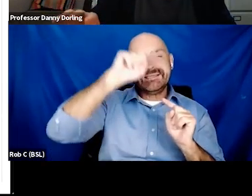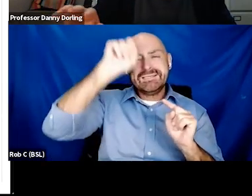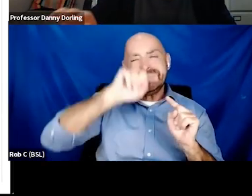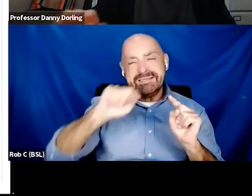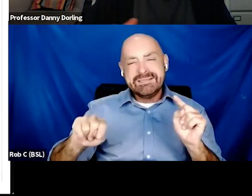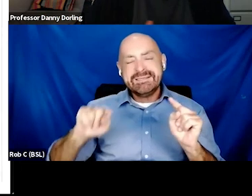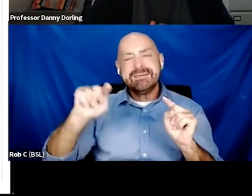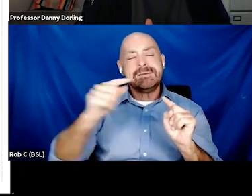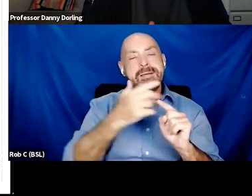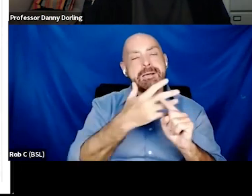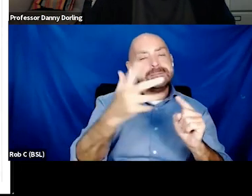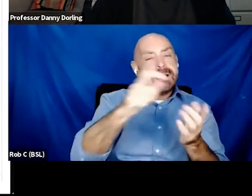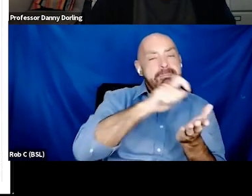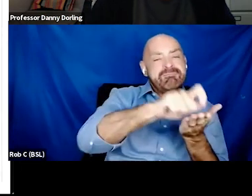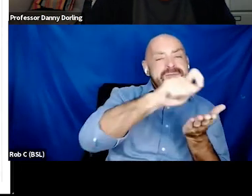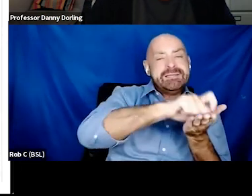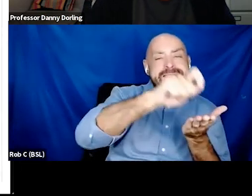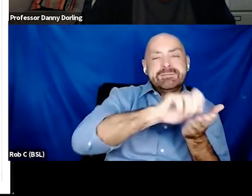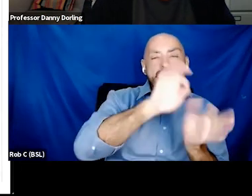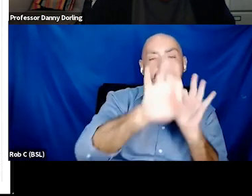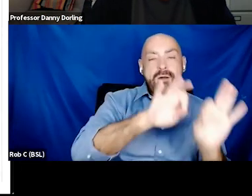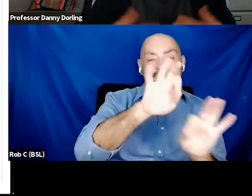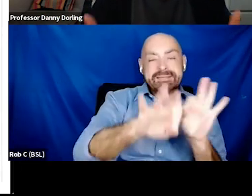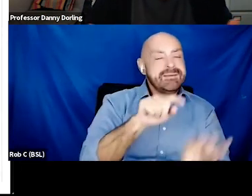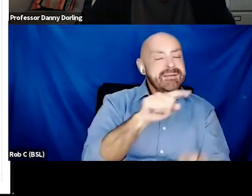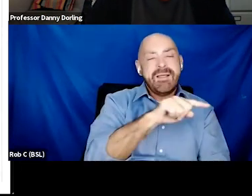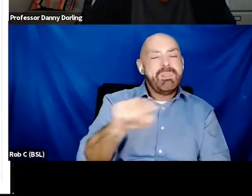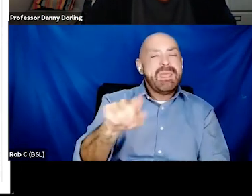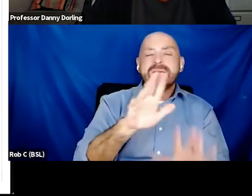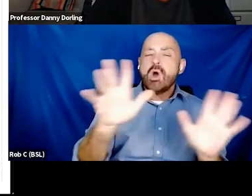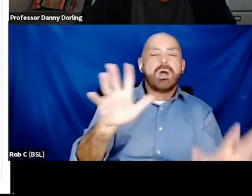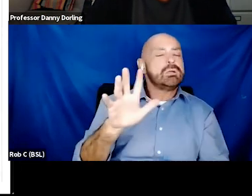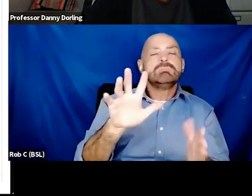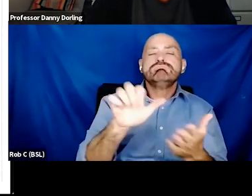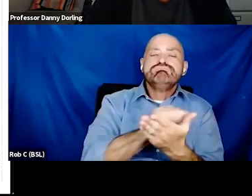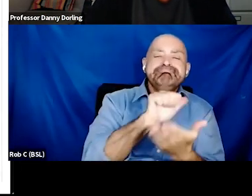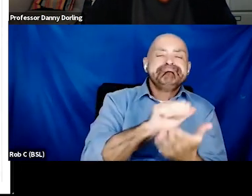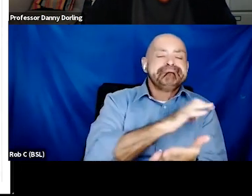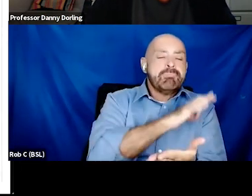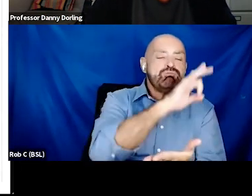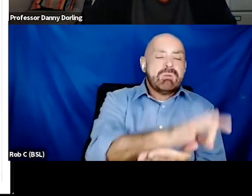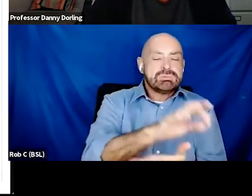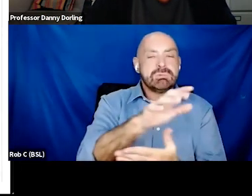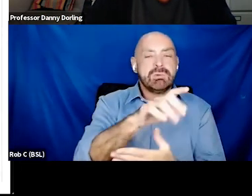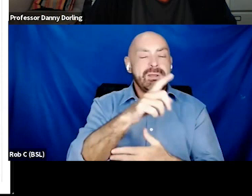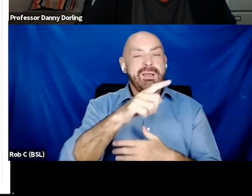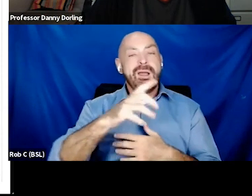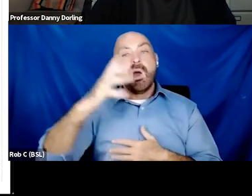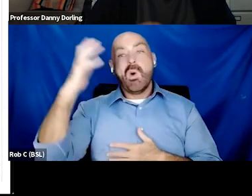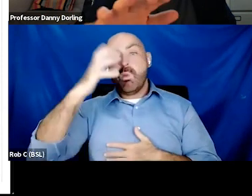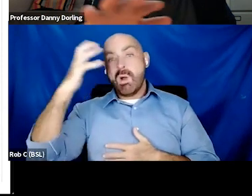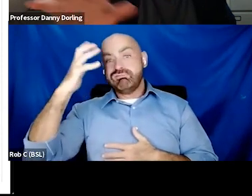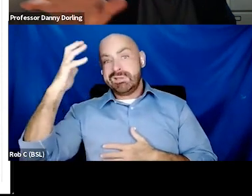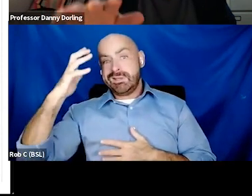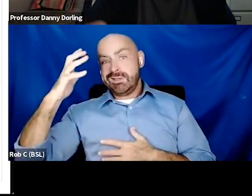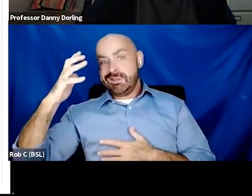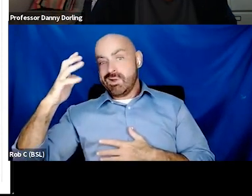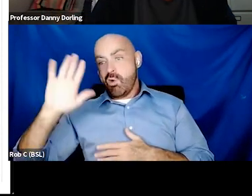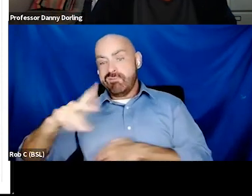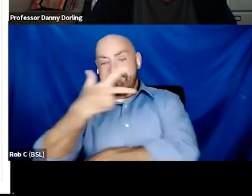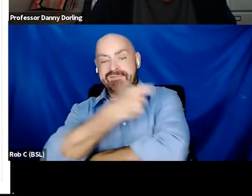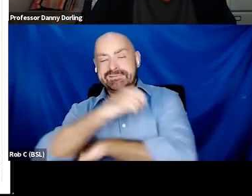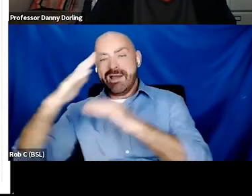who fill in the survey are not necessarily represented, and the proportion of people who were worried about the vaccine was higher than 3%.